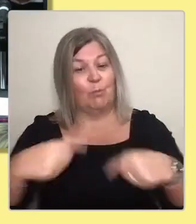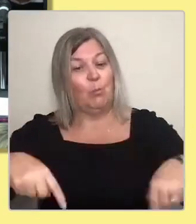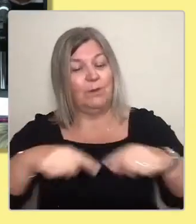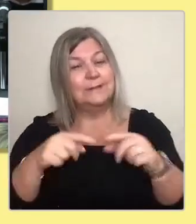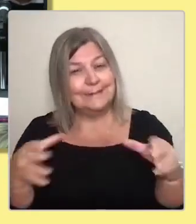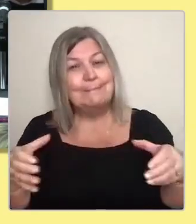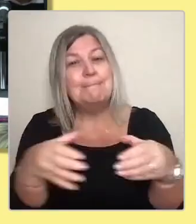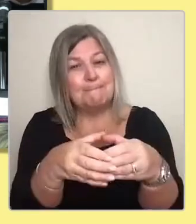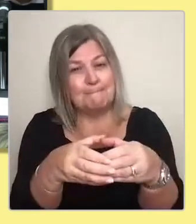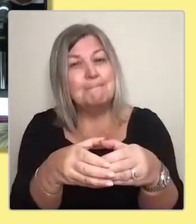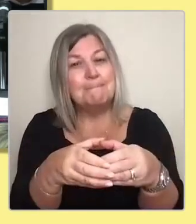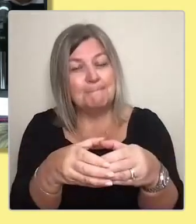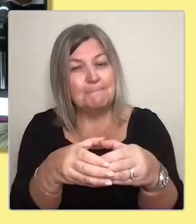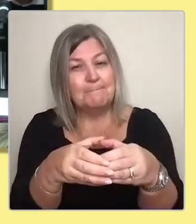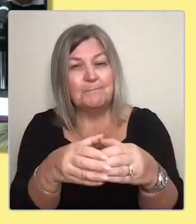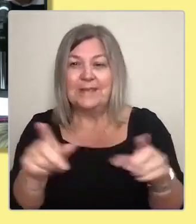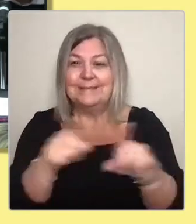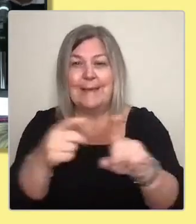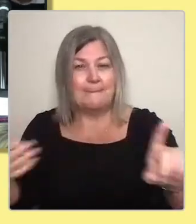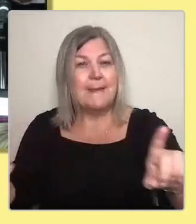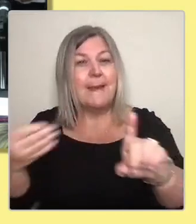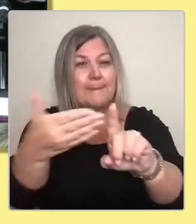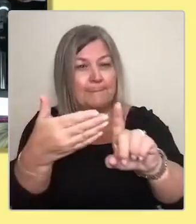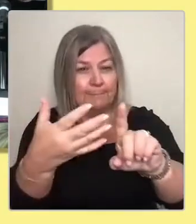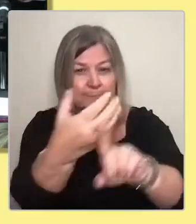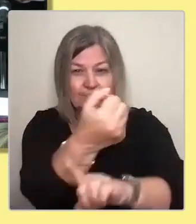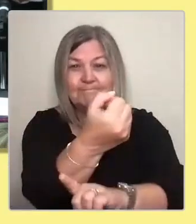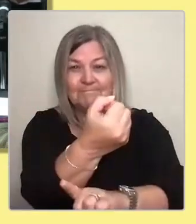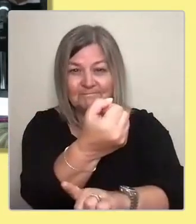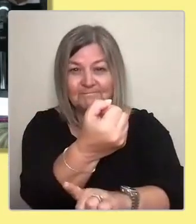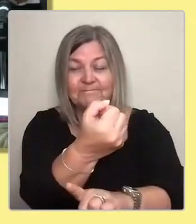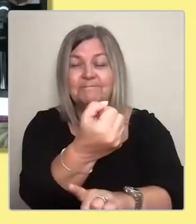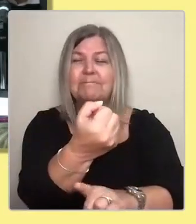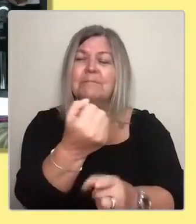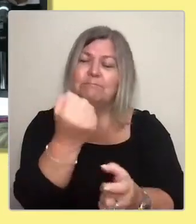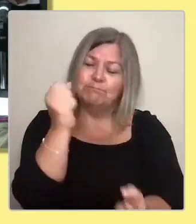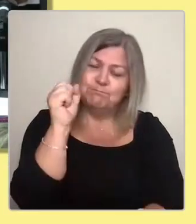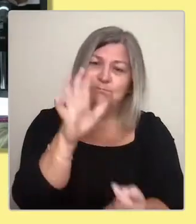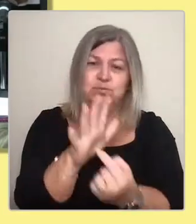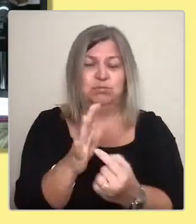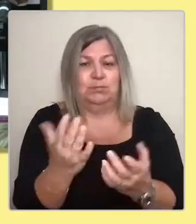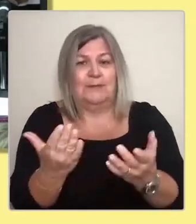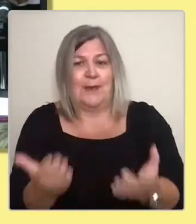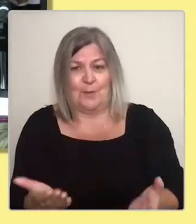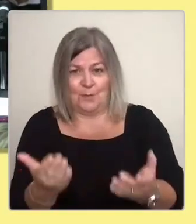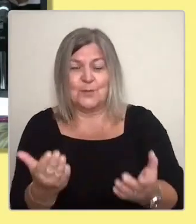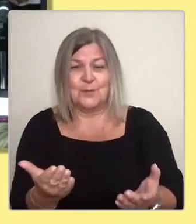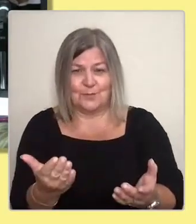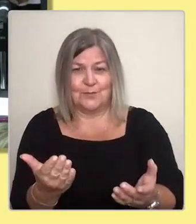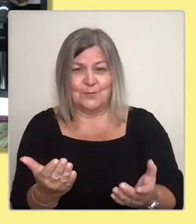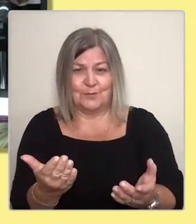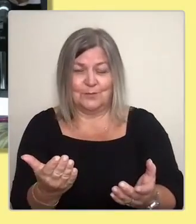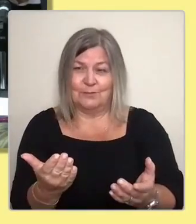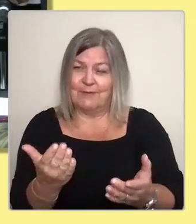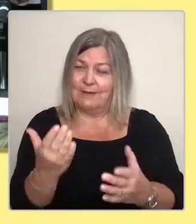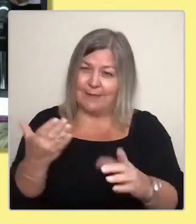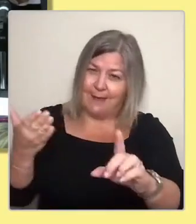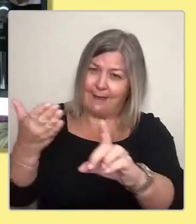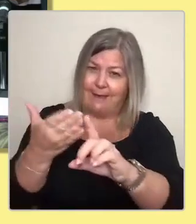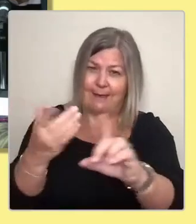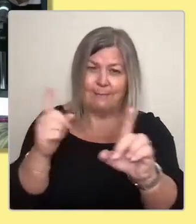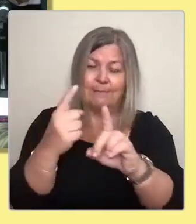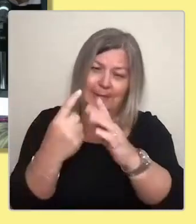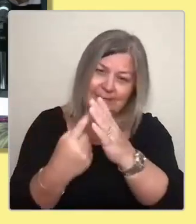that goal has never been more critical to achieve, that goal of independence. And looking